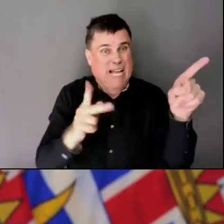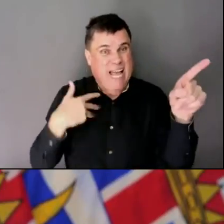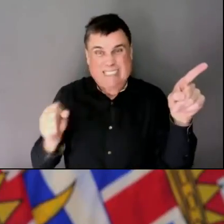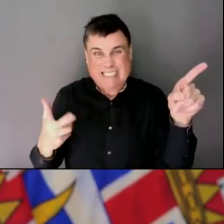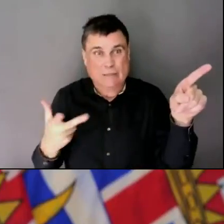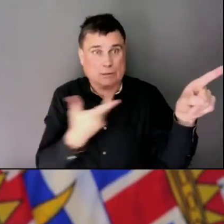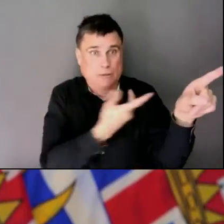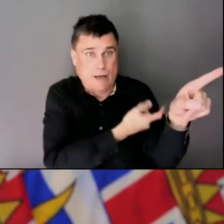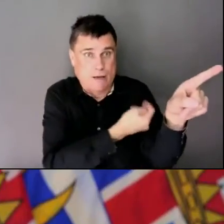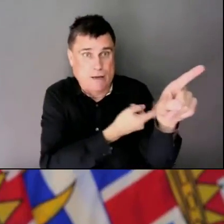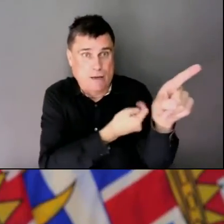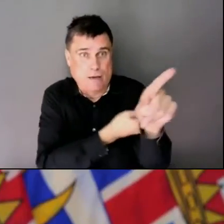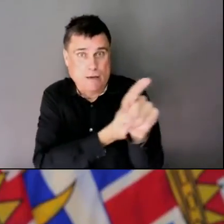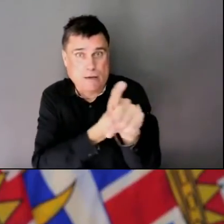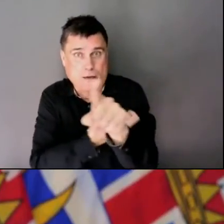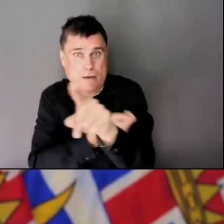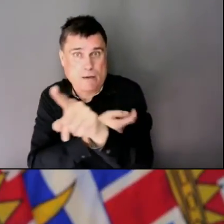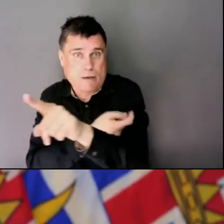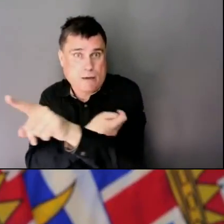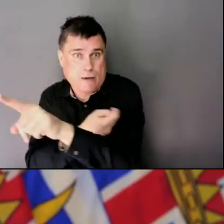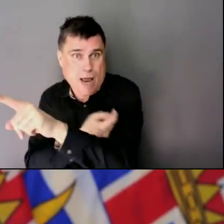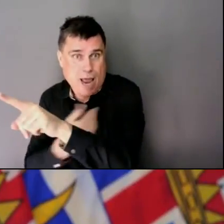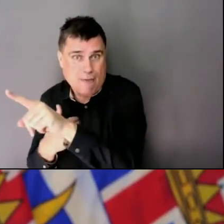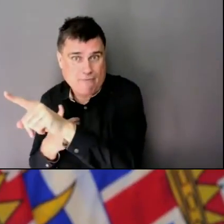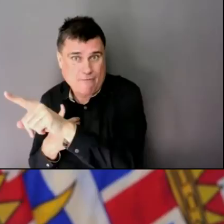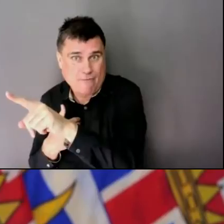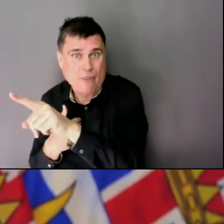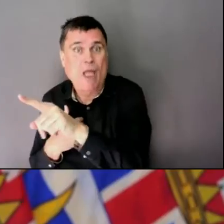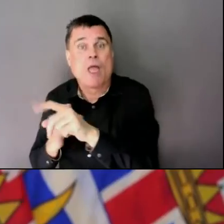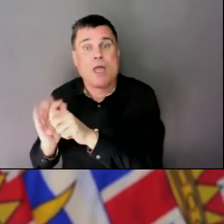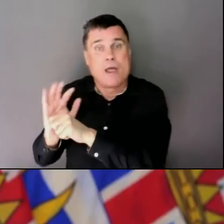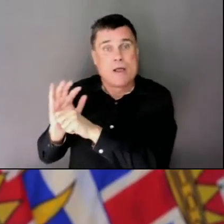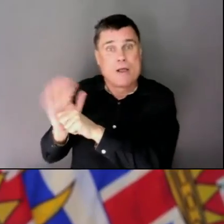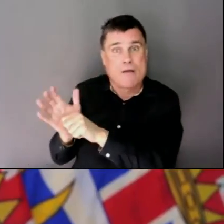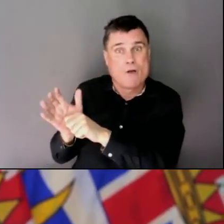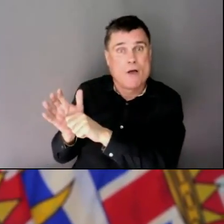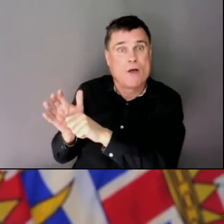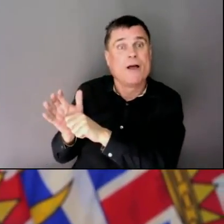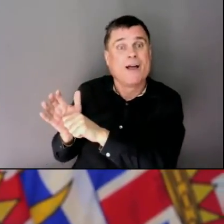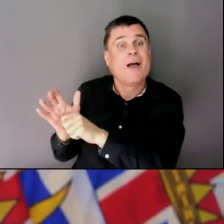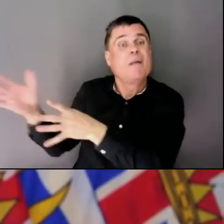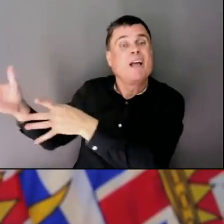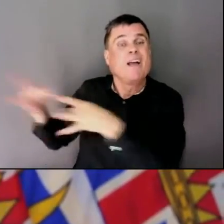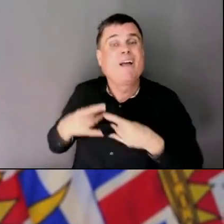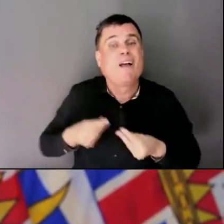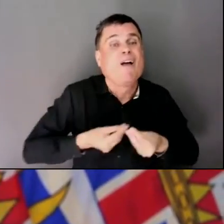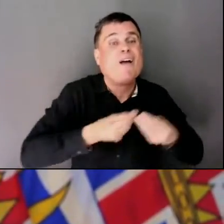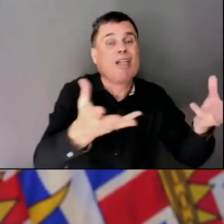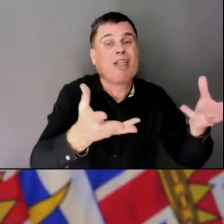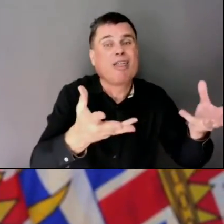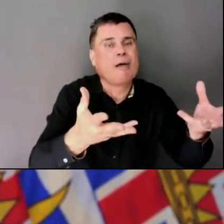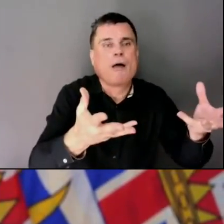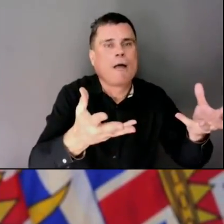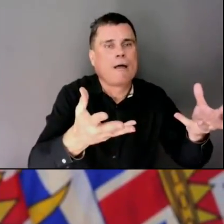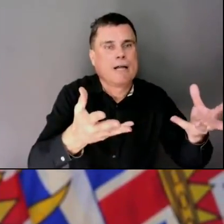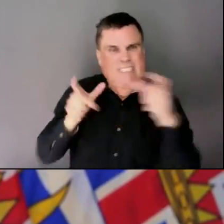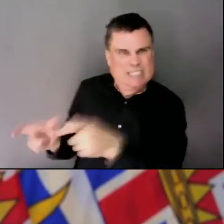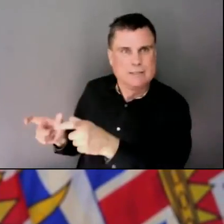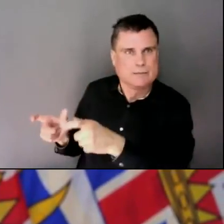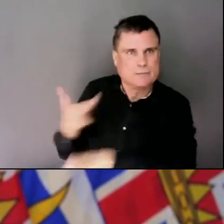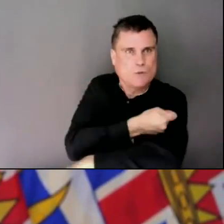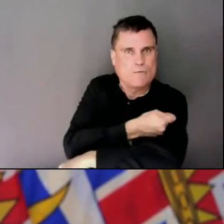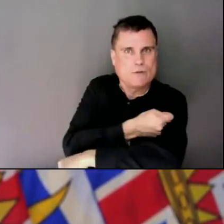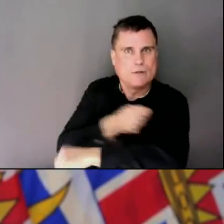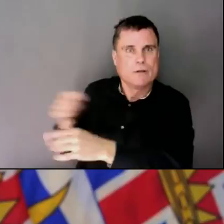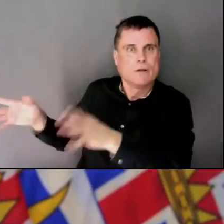makes it more challenging for the virus to transmit between people, and we know it doesn't transmit as easily in the spring and summer,